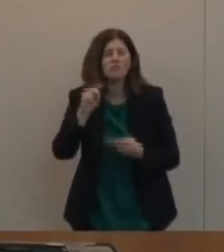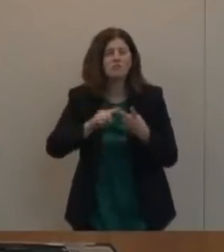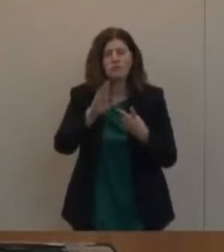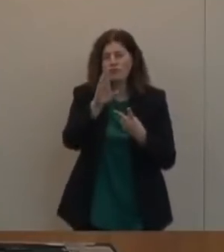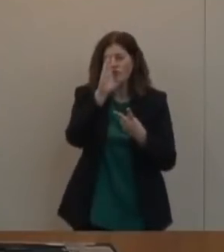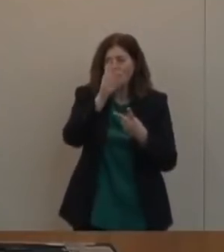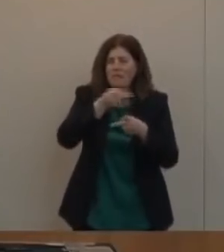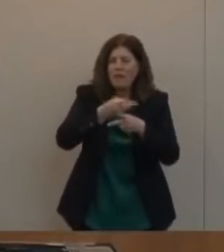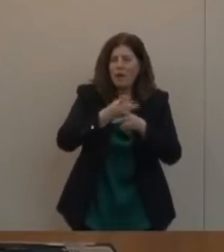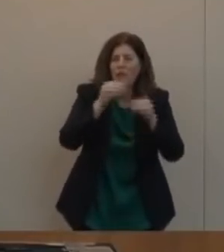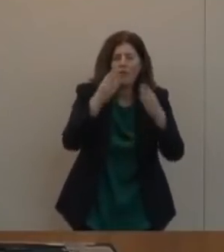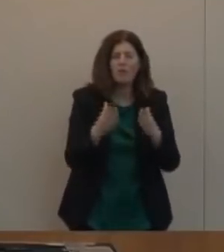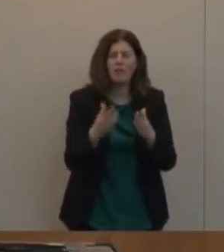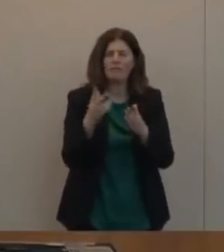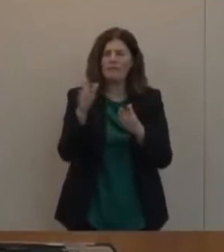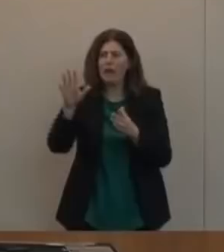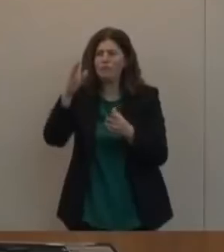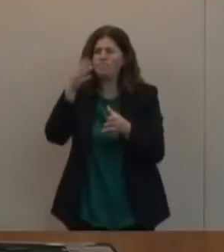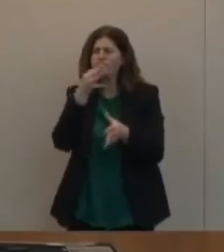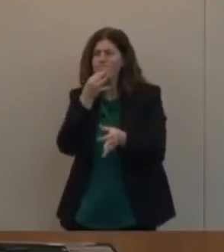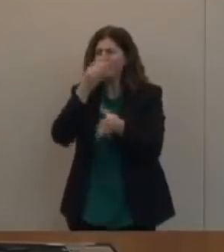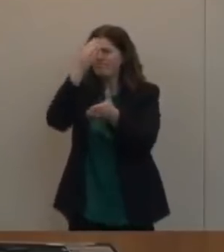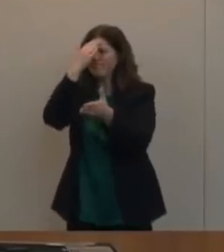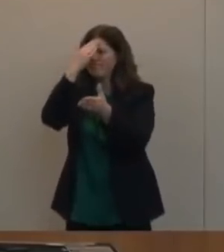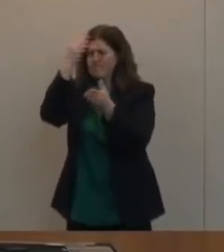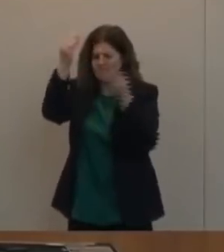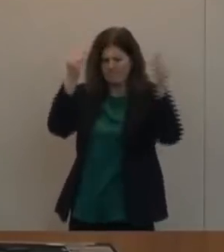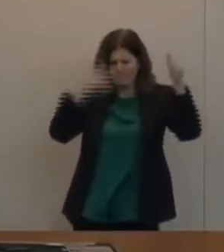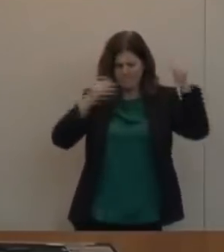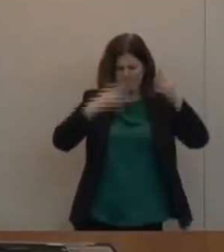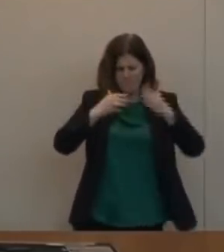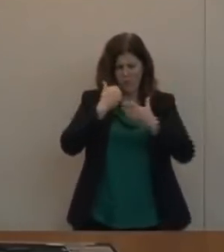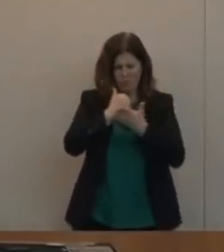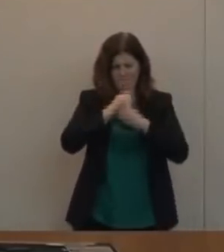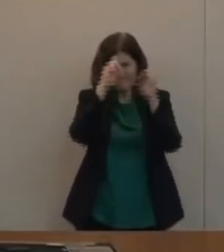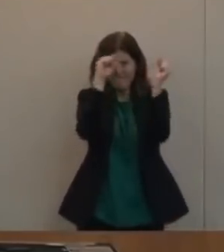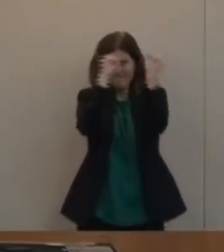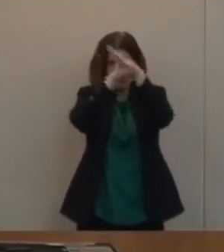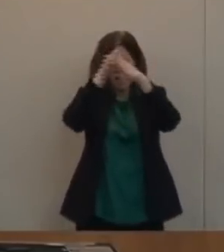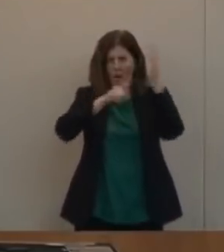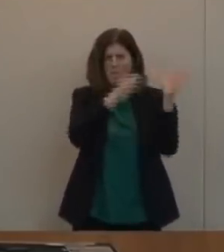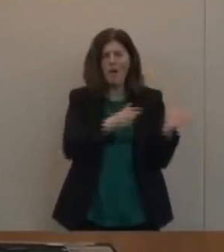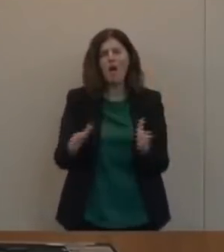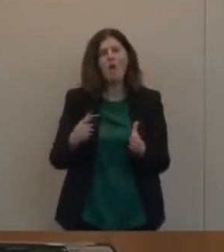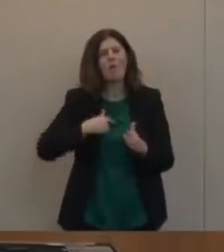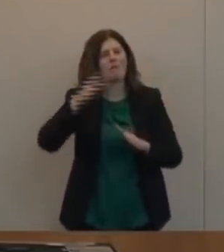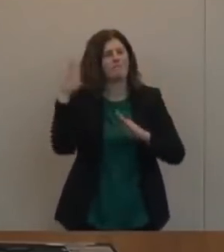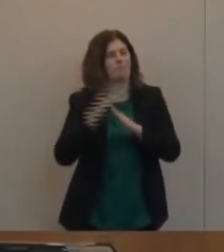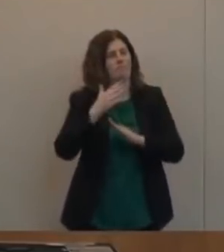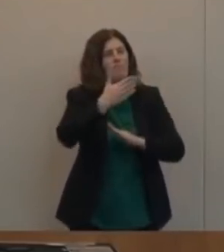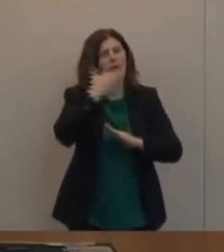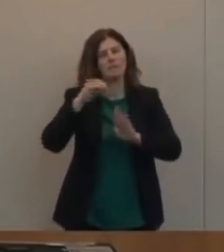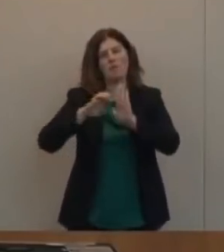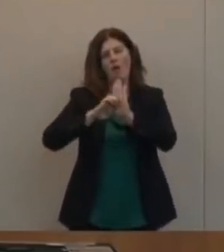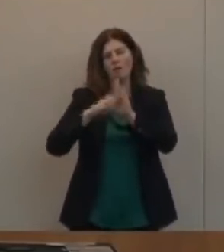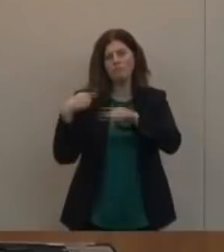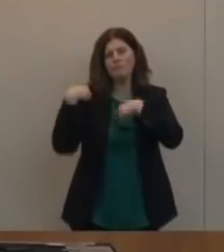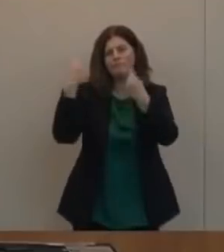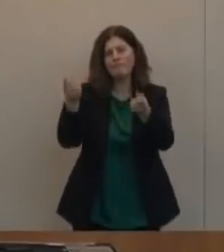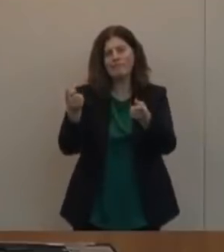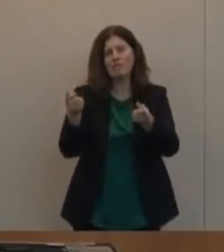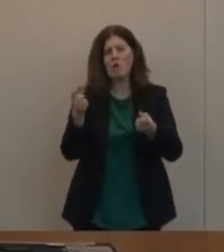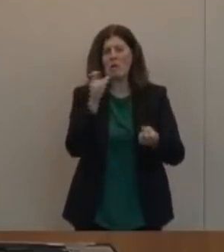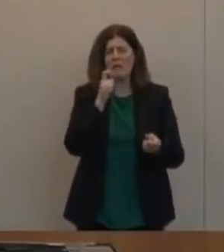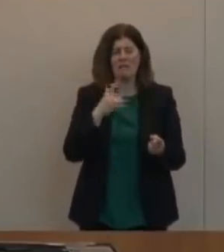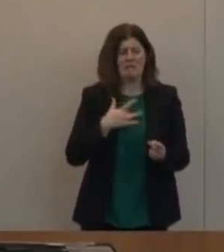care providers who have lent their expertise in putting this together. We think it's going to be a best practice model, and don't take lightly